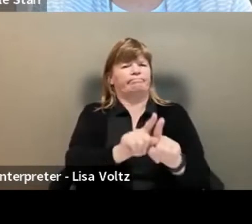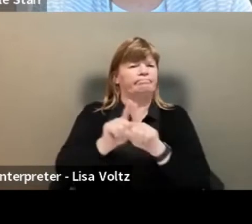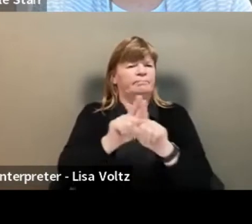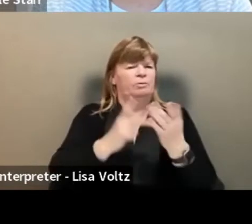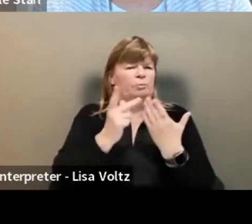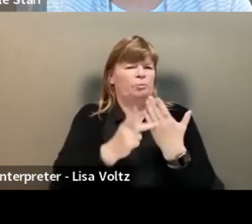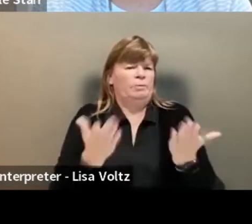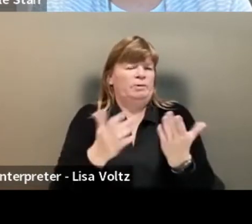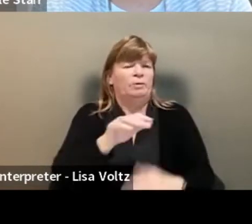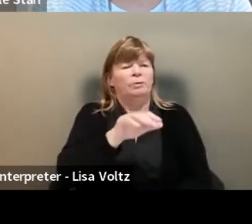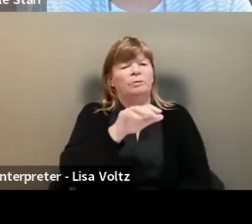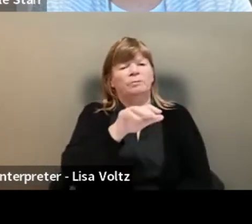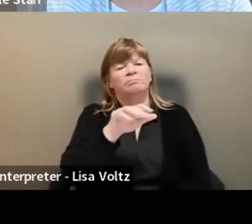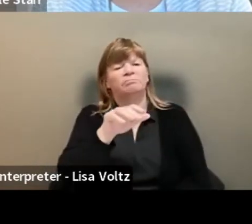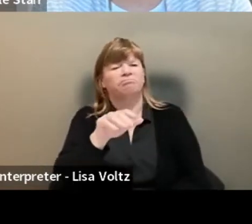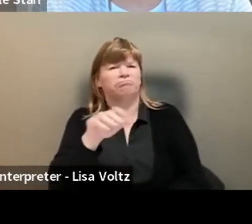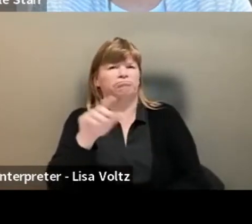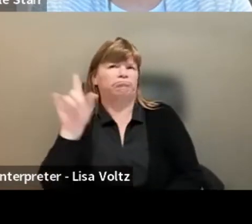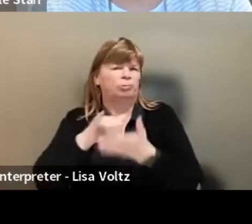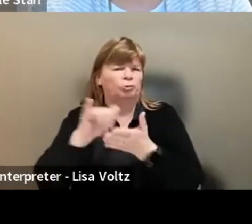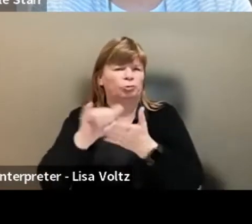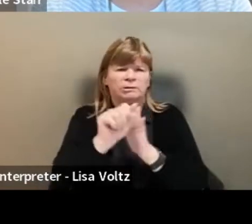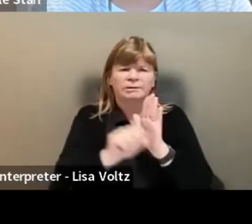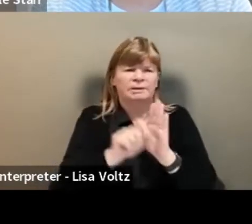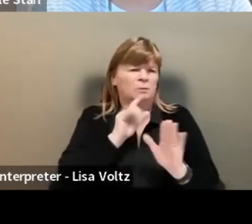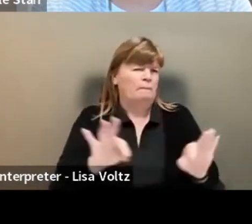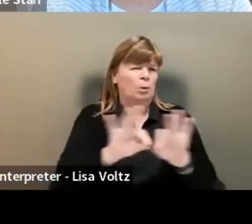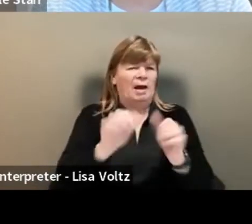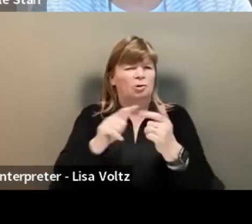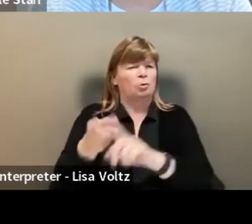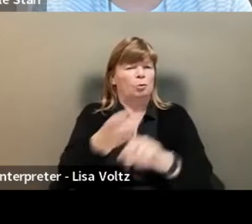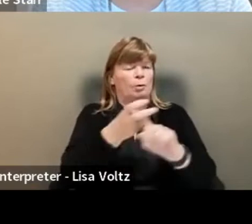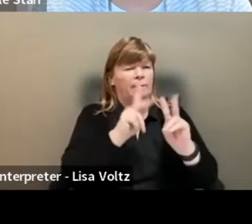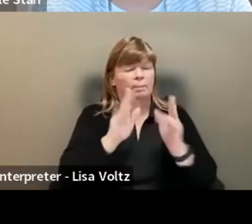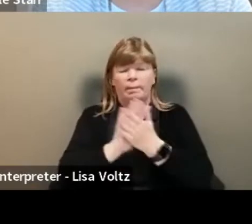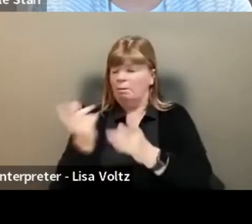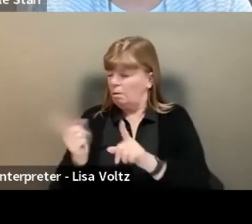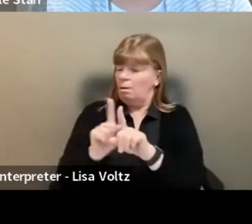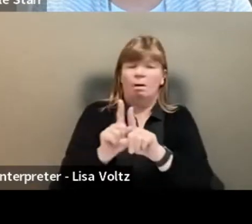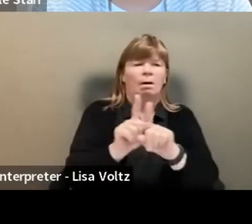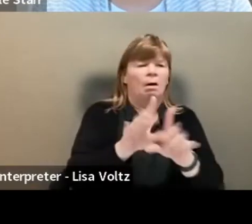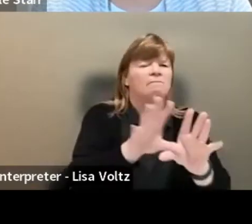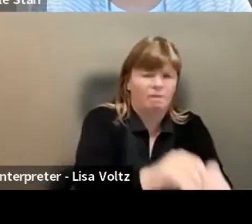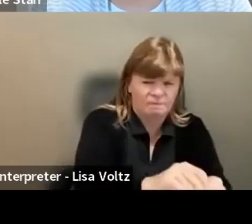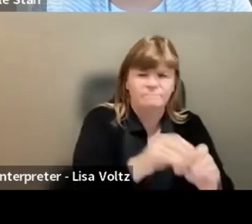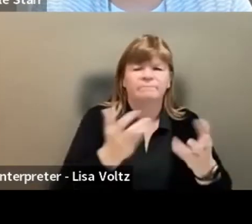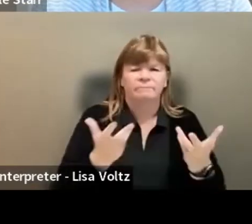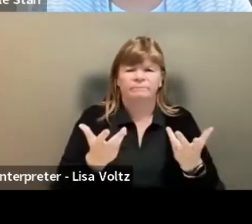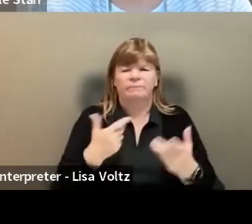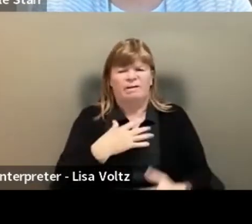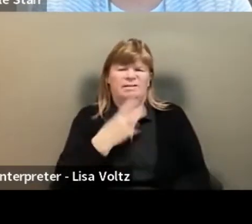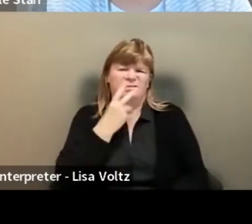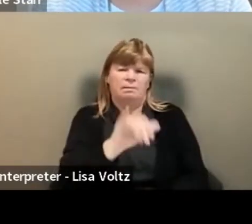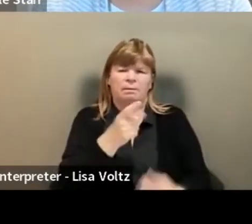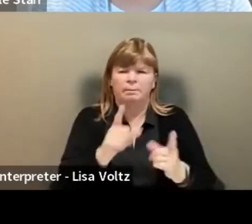really needed. And I think that's a great way of recruiting people, because as people get mentored, you get them more involved. So I'd like to see that